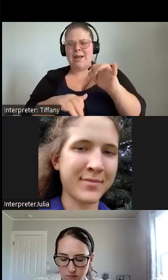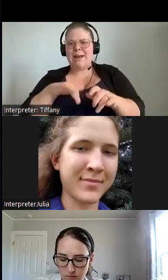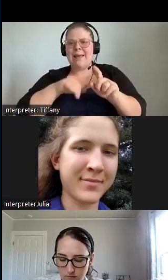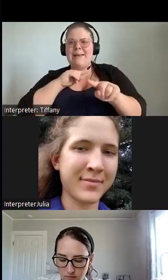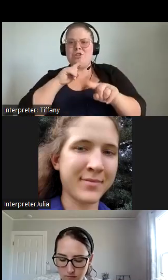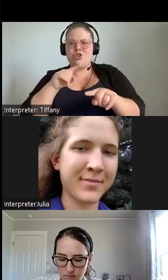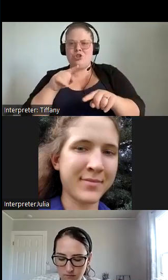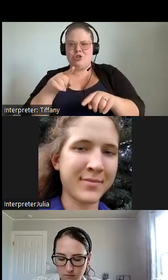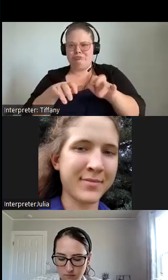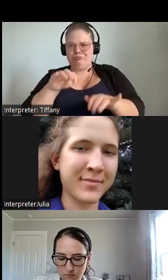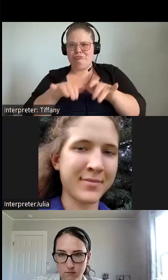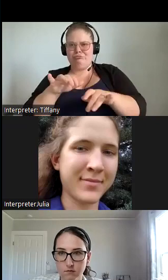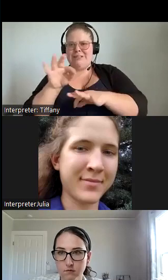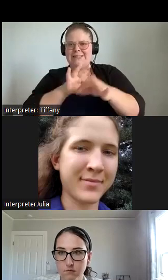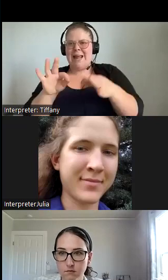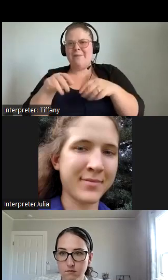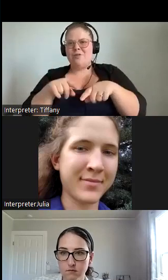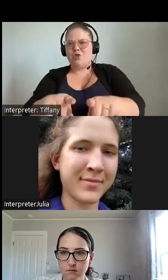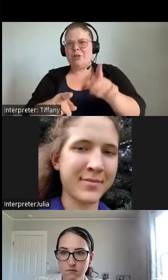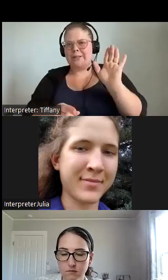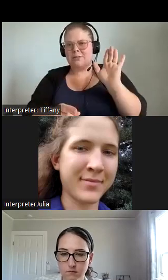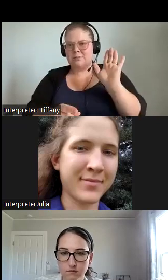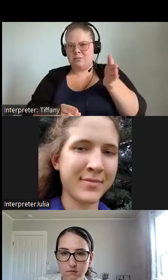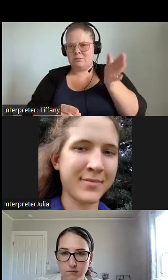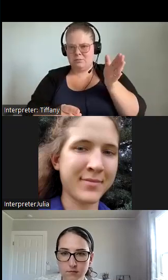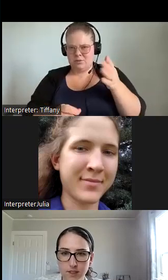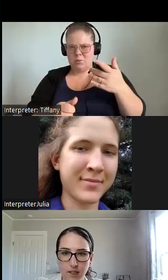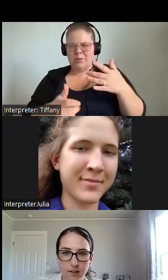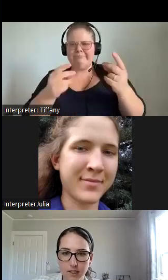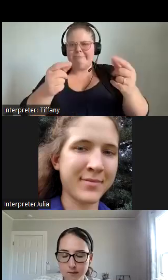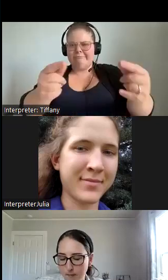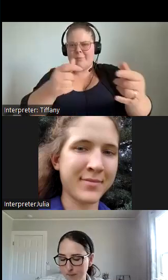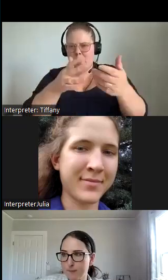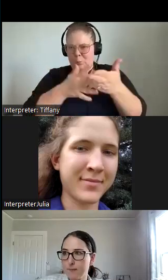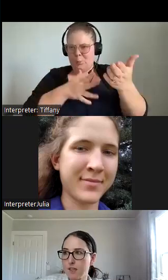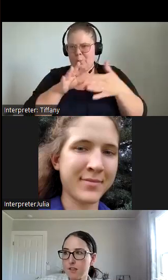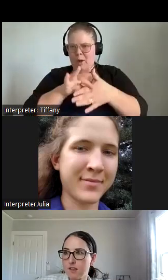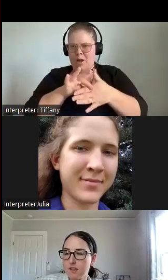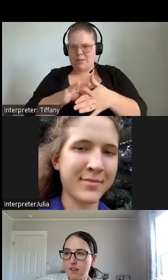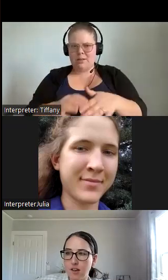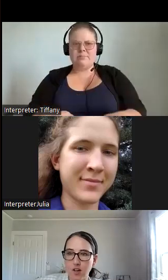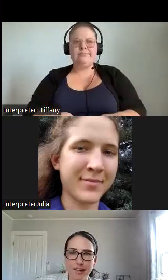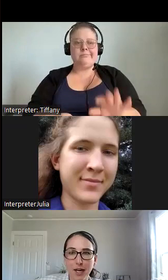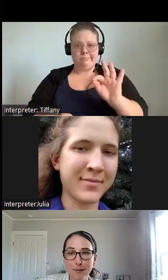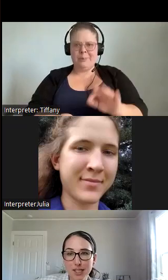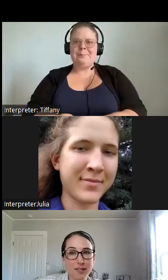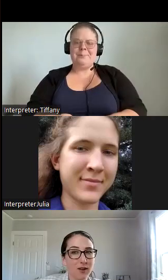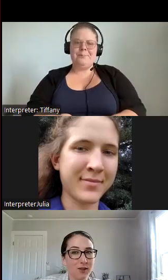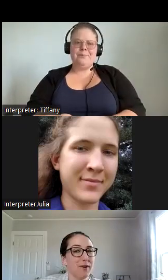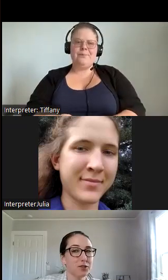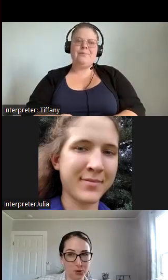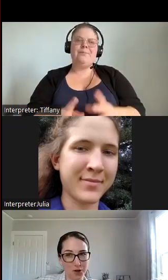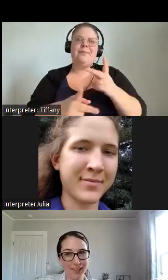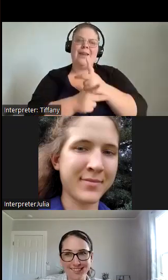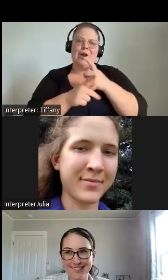we're able, so that we can get through the content. How does that sound, Erica? Sounds good to me. All right, care management is